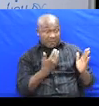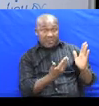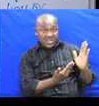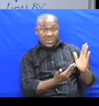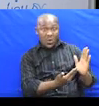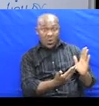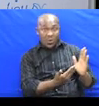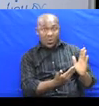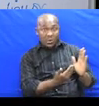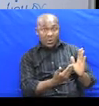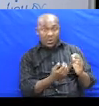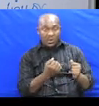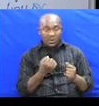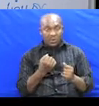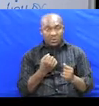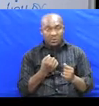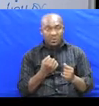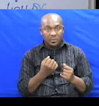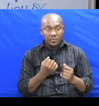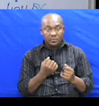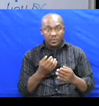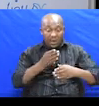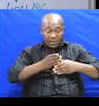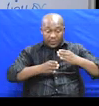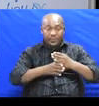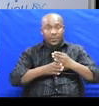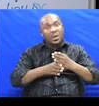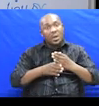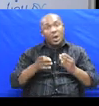The physical infrastructures which were